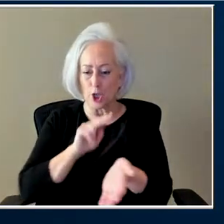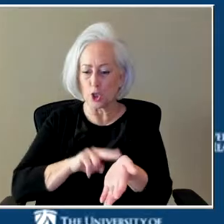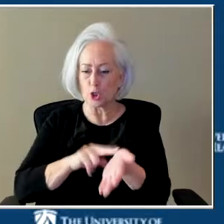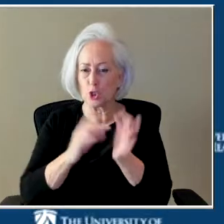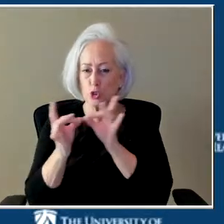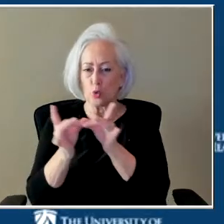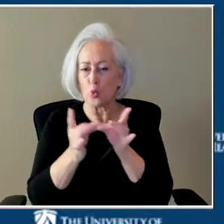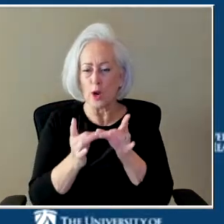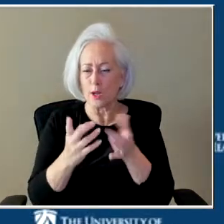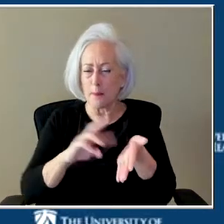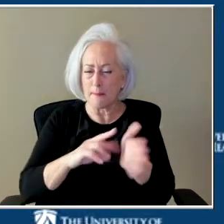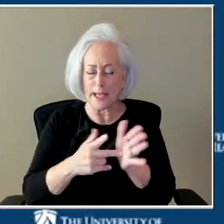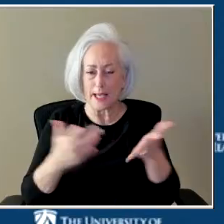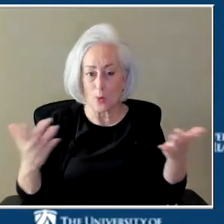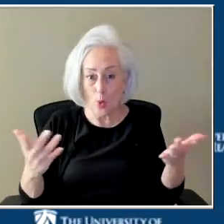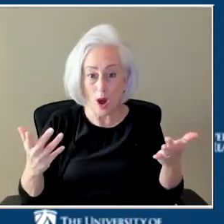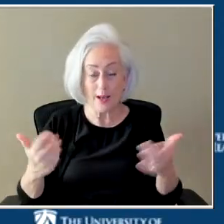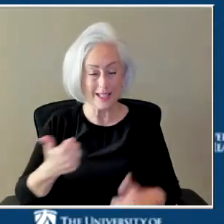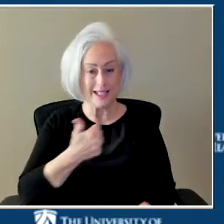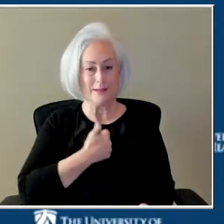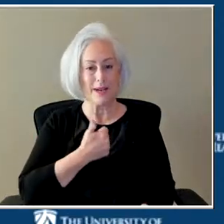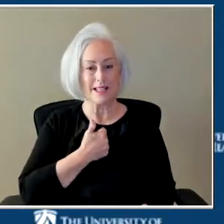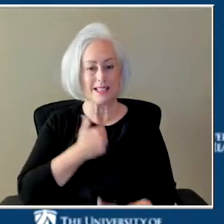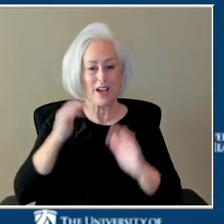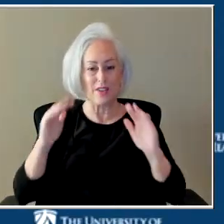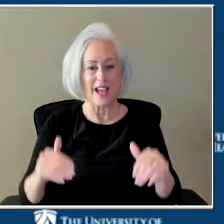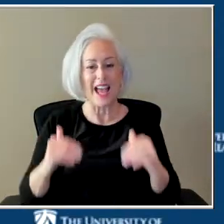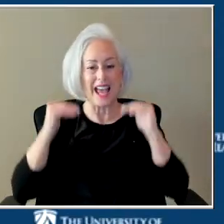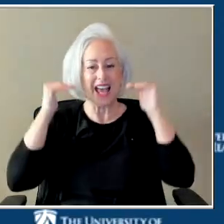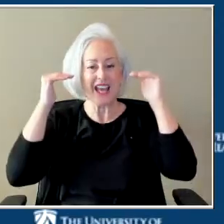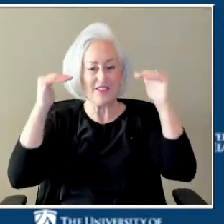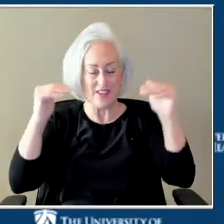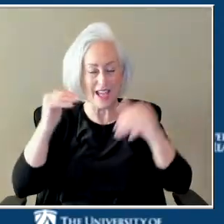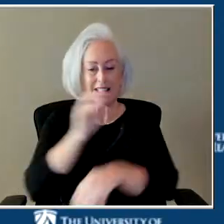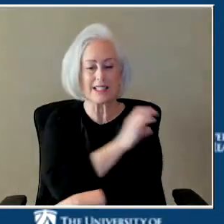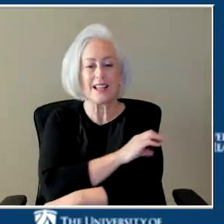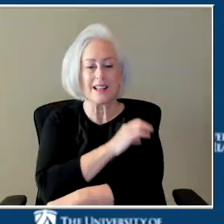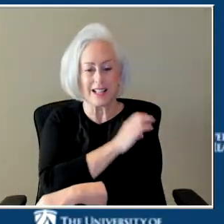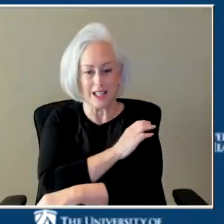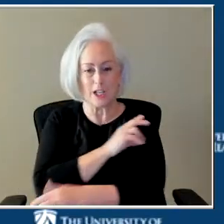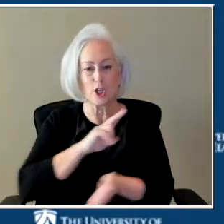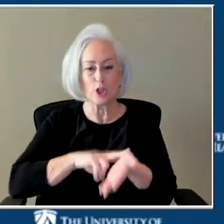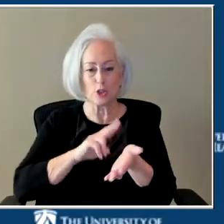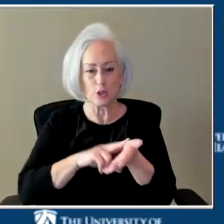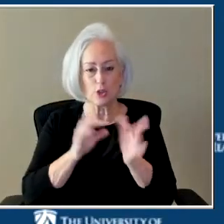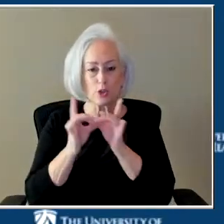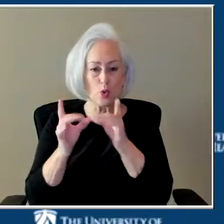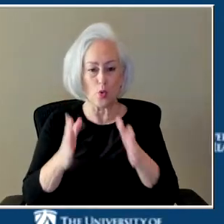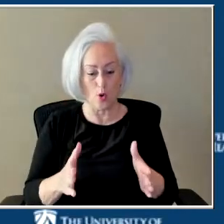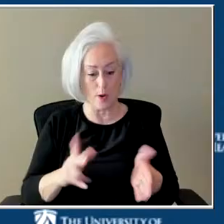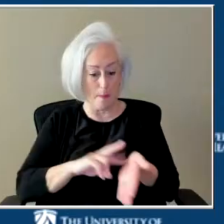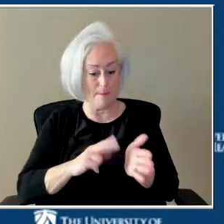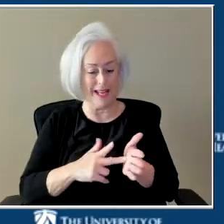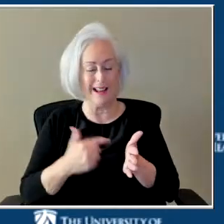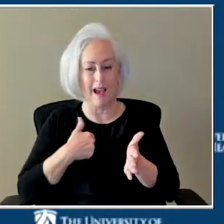So I am the advanced MIMS clinical nurse coordinator, so the robot coordinator.